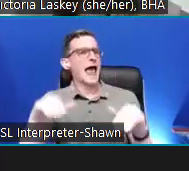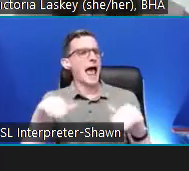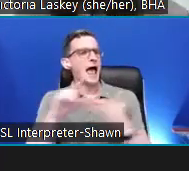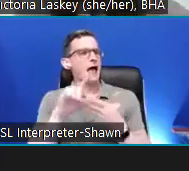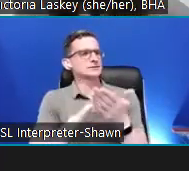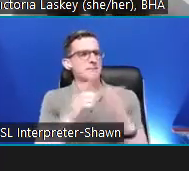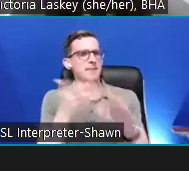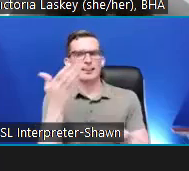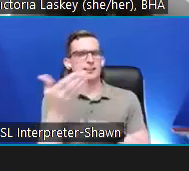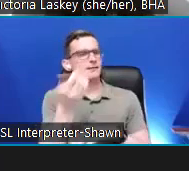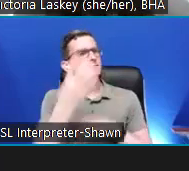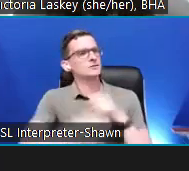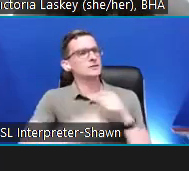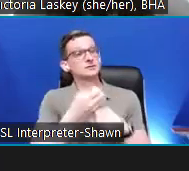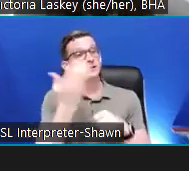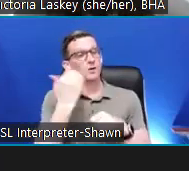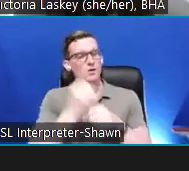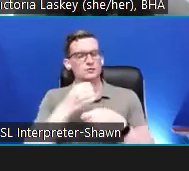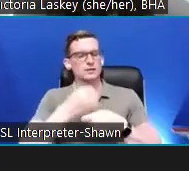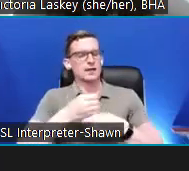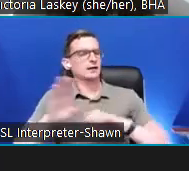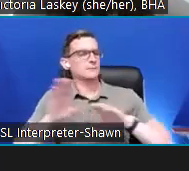health entity license type.